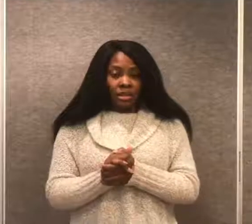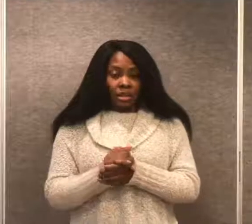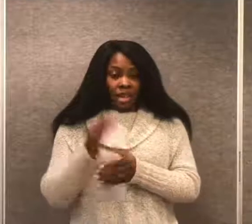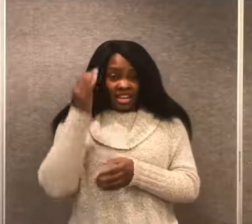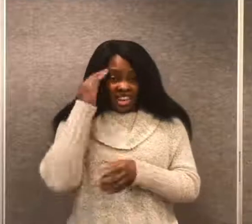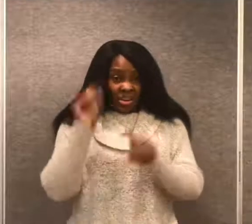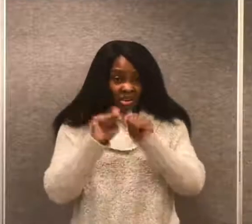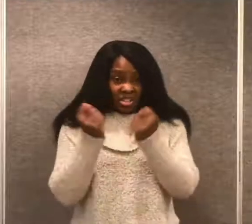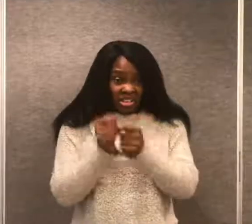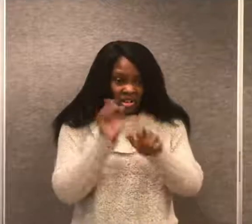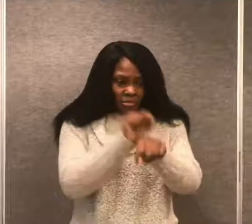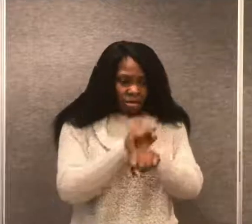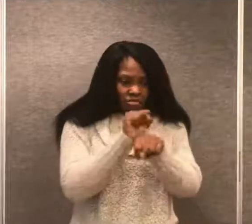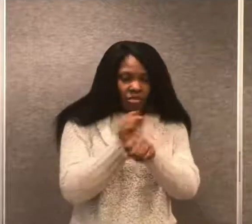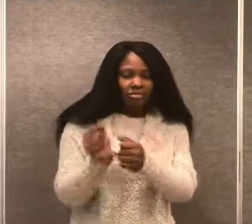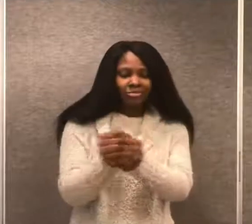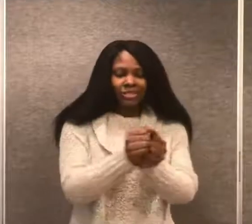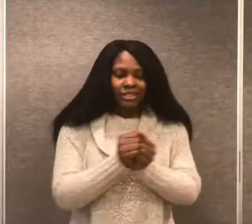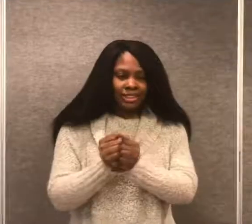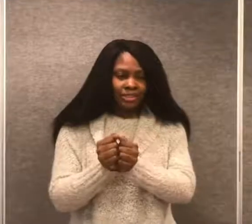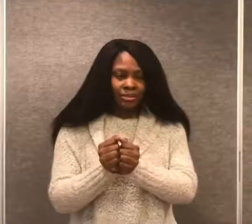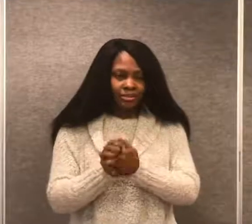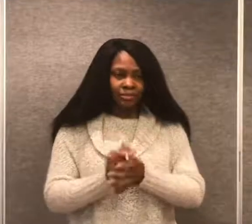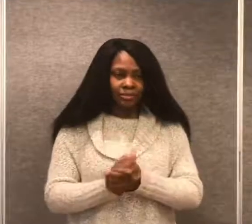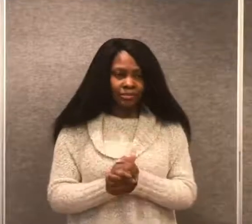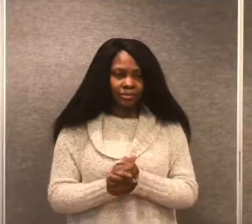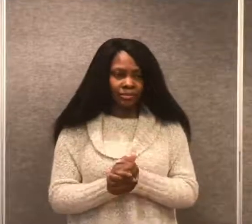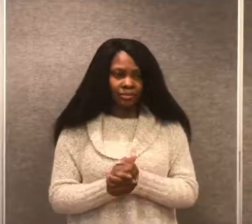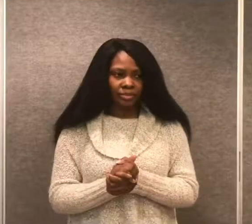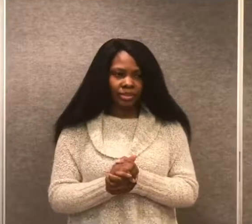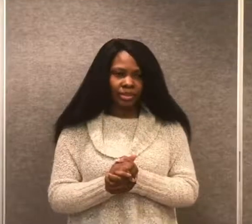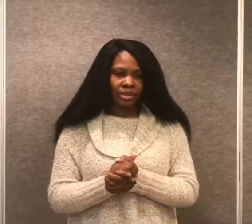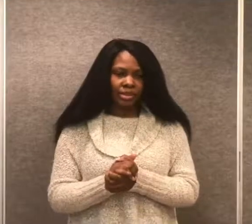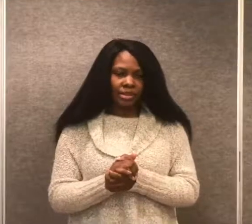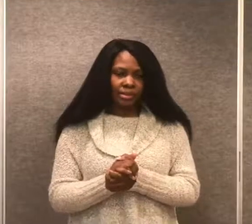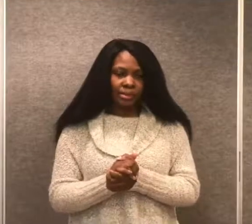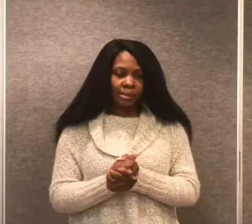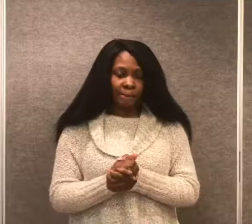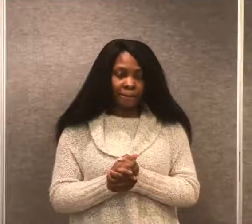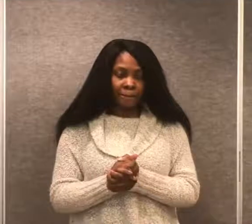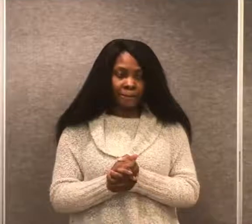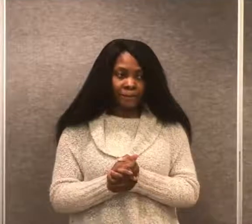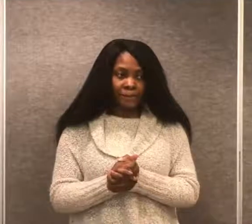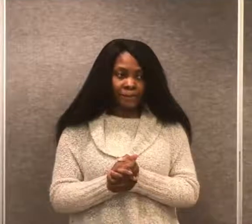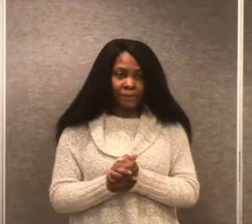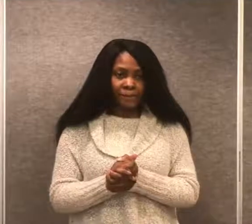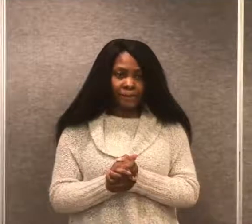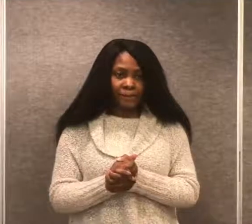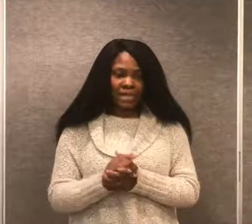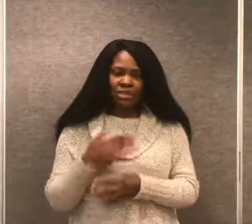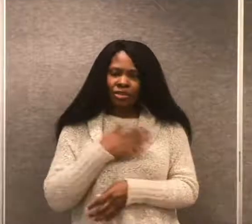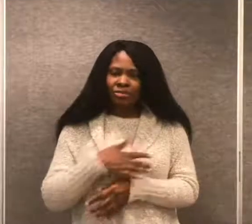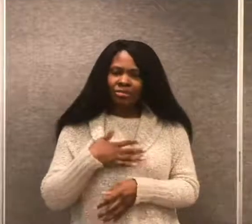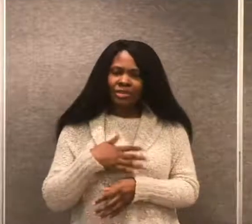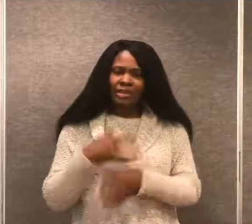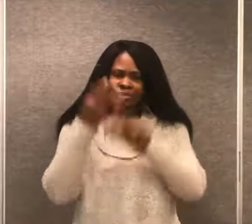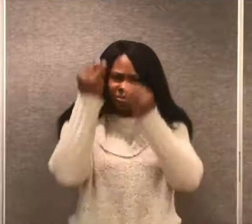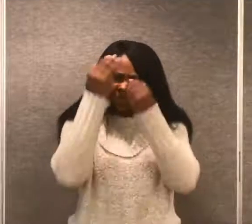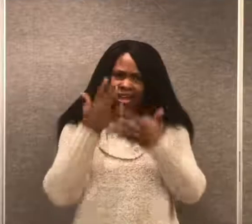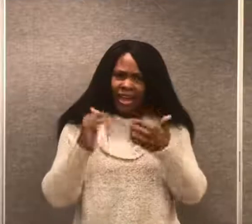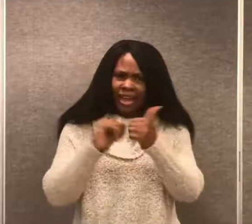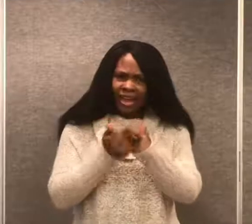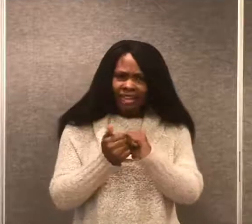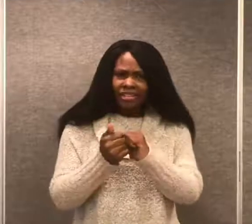with the direction that we're going in terms of our school system. Please tell us how did you come to the decision to remain virtual